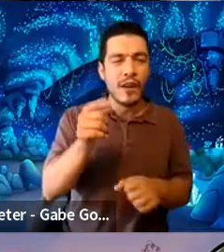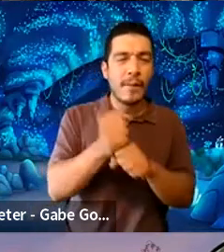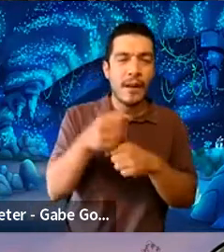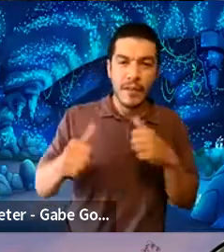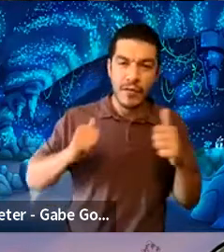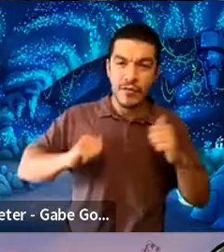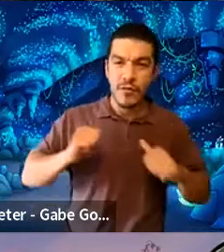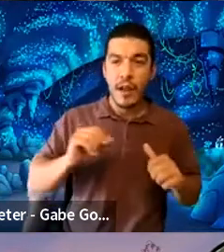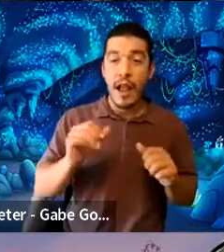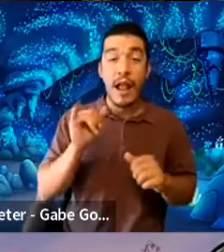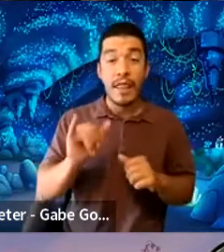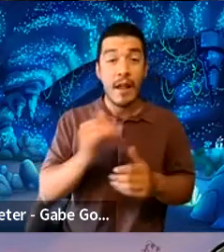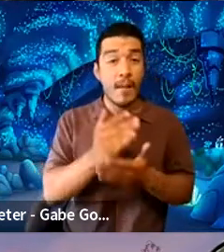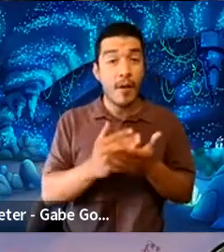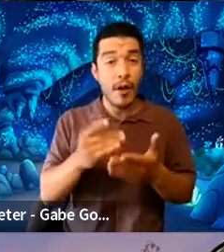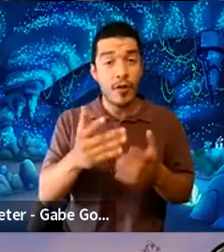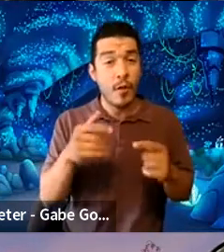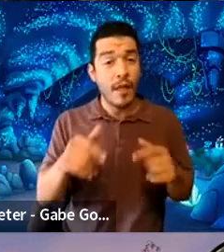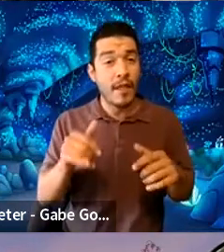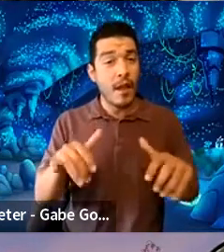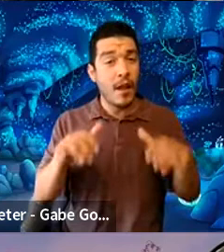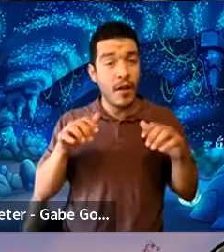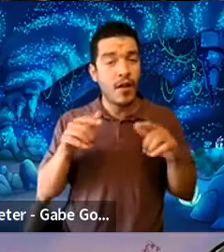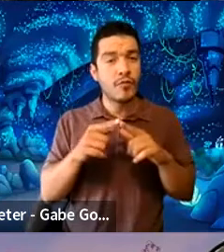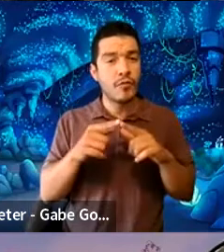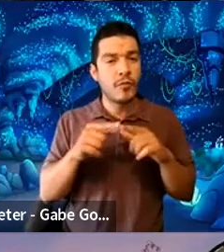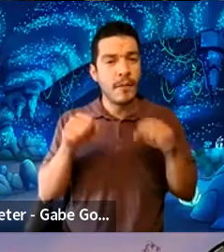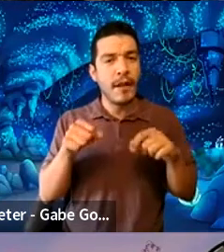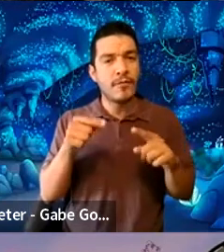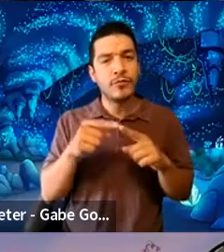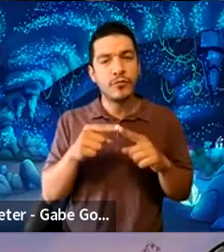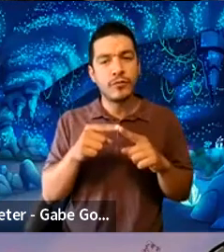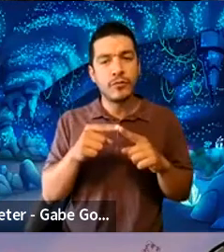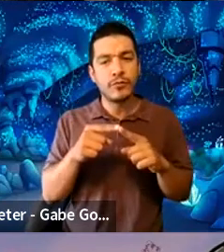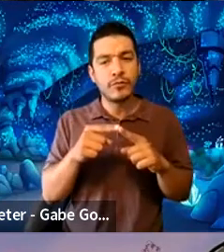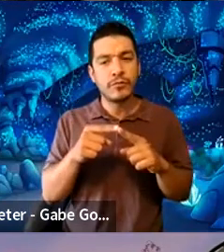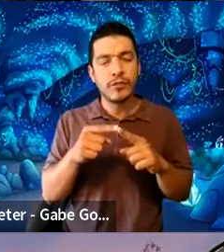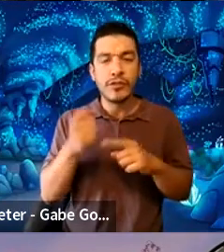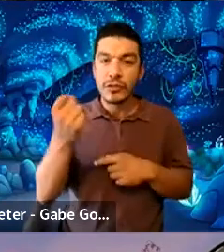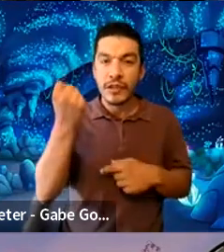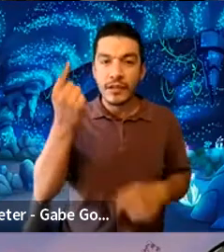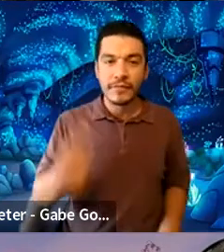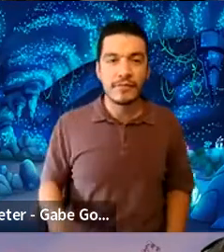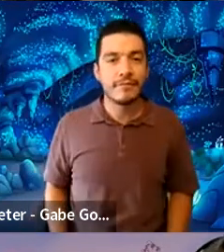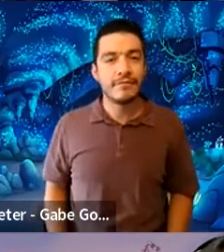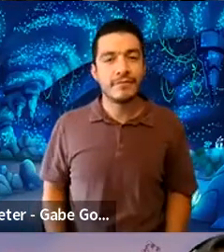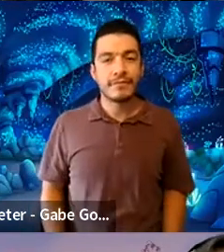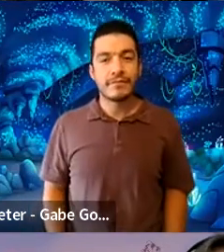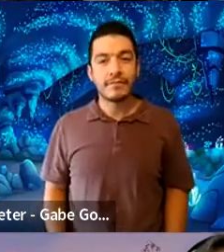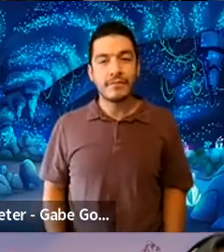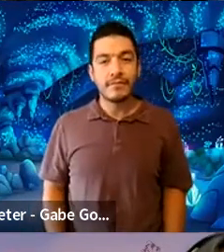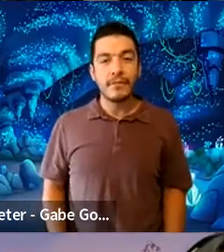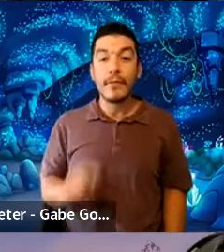show and the components that you wanted the audience to be able to grab hold of? First